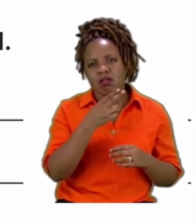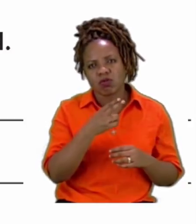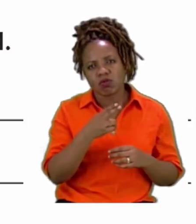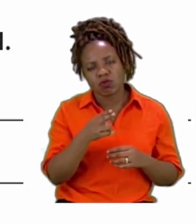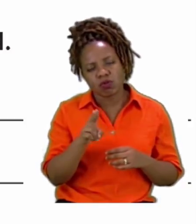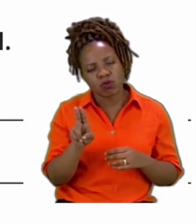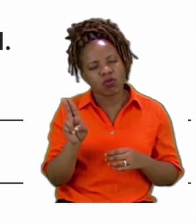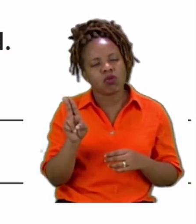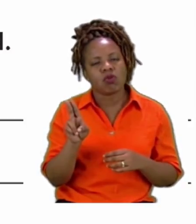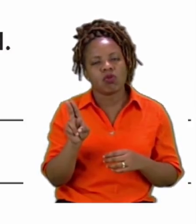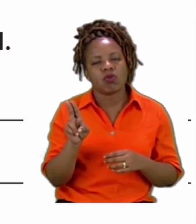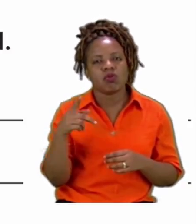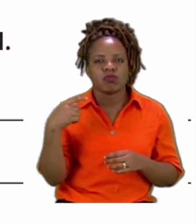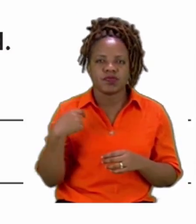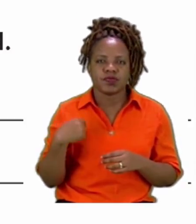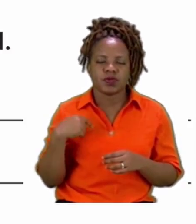did not.